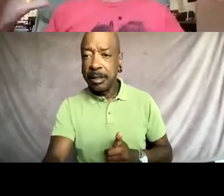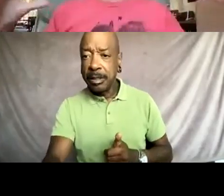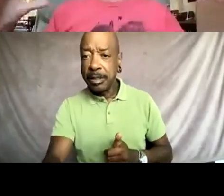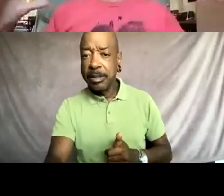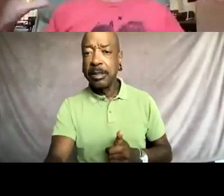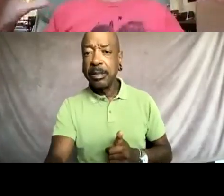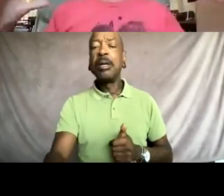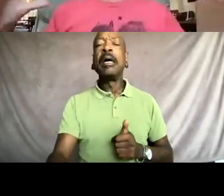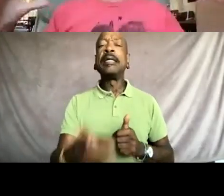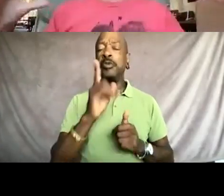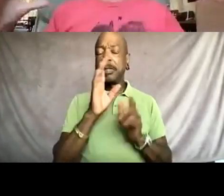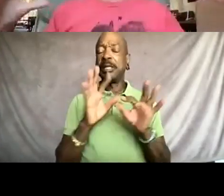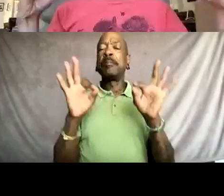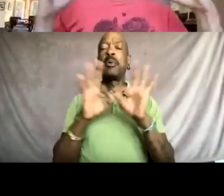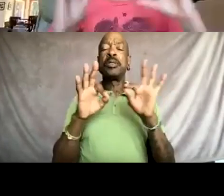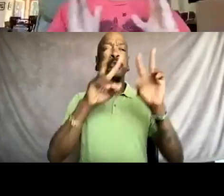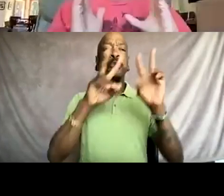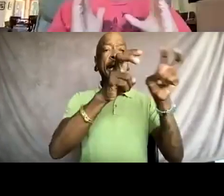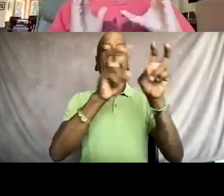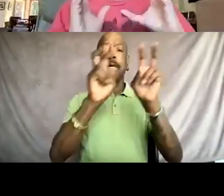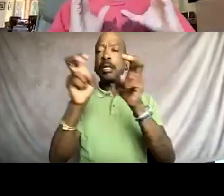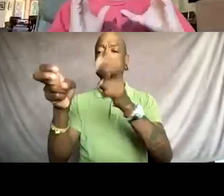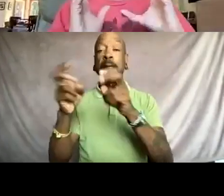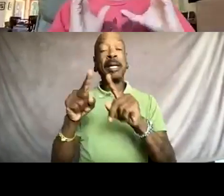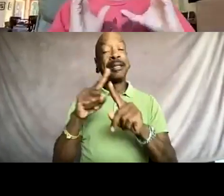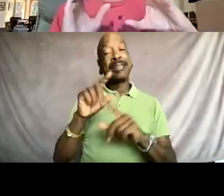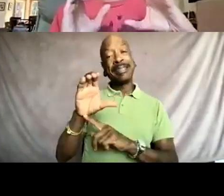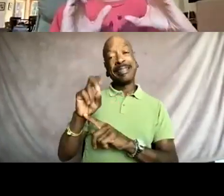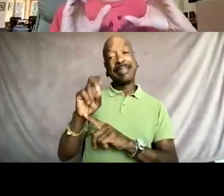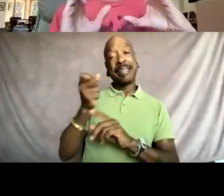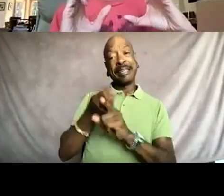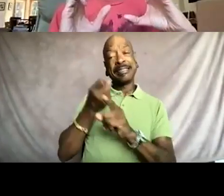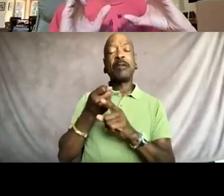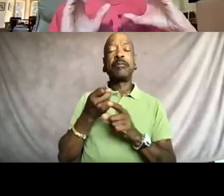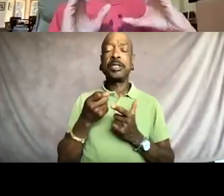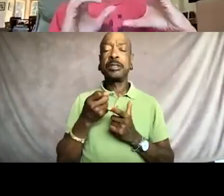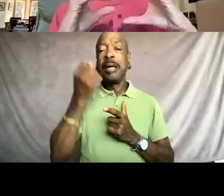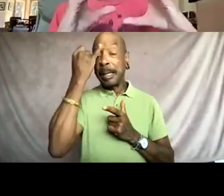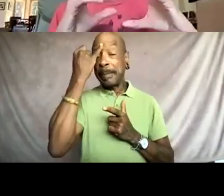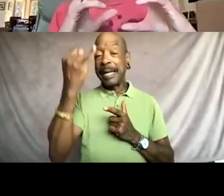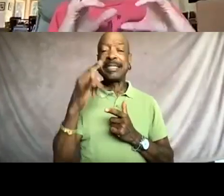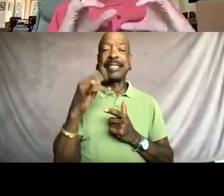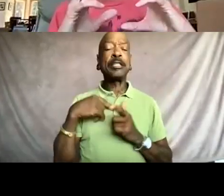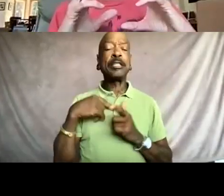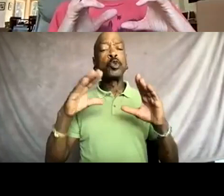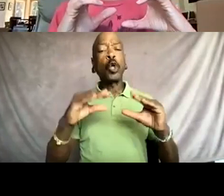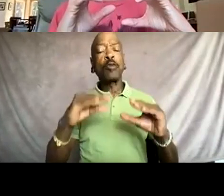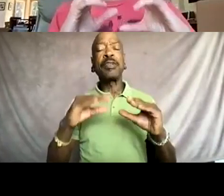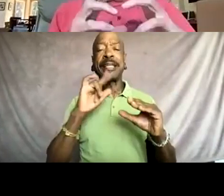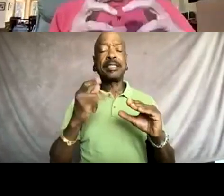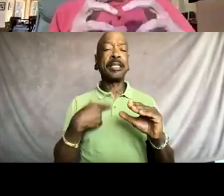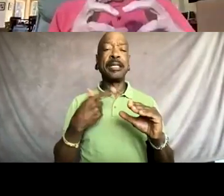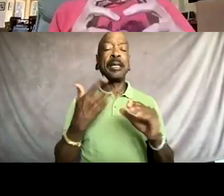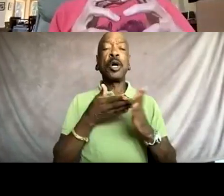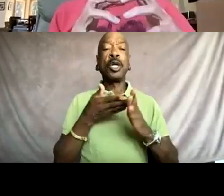to parse these things out. So with the cake itself, so imagine the spongy part. That's, the part that you bake. That's the